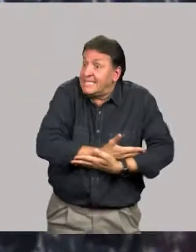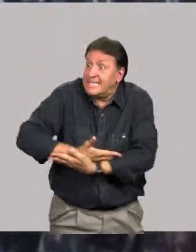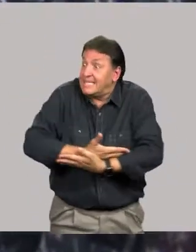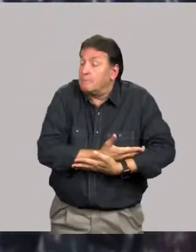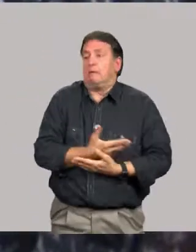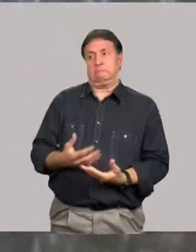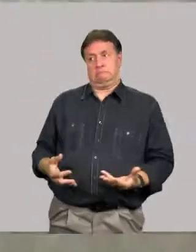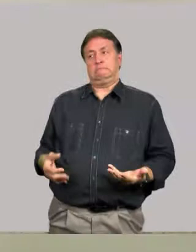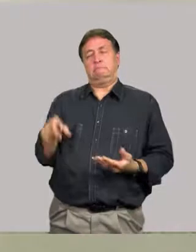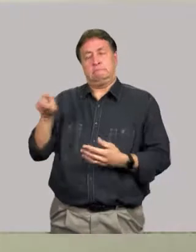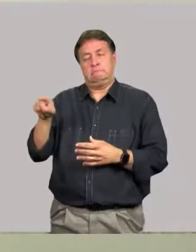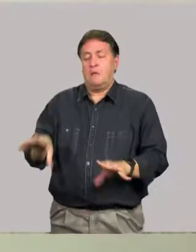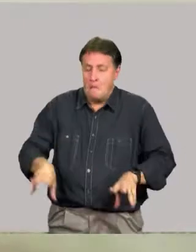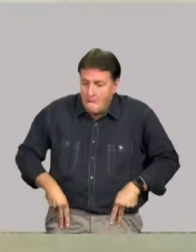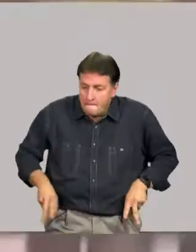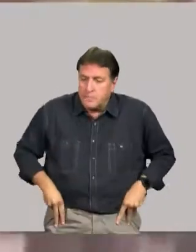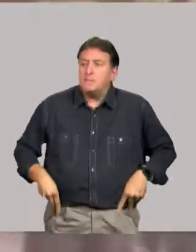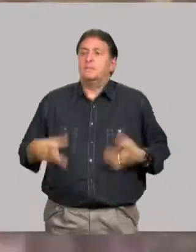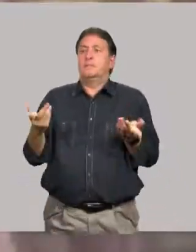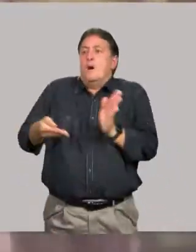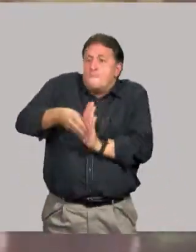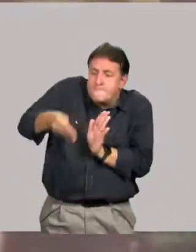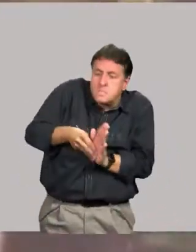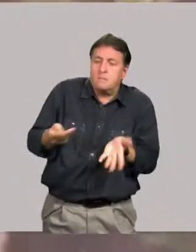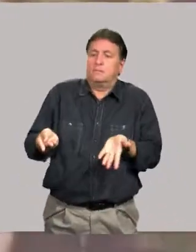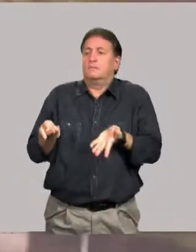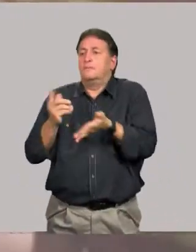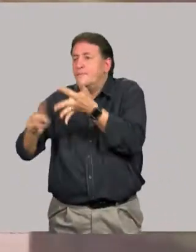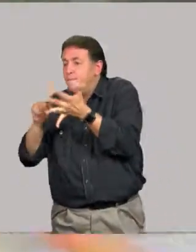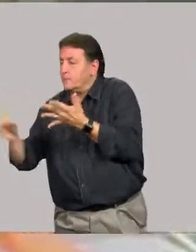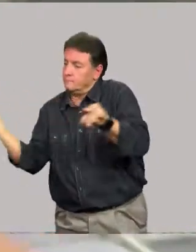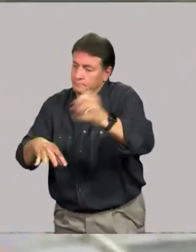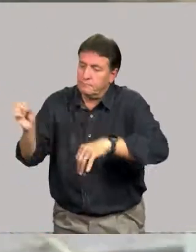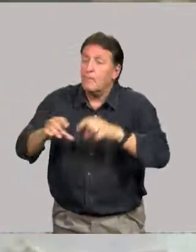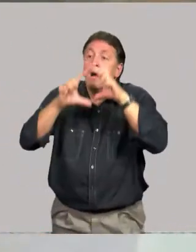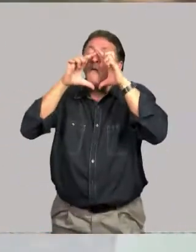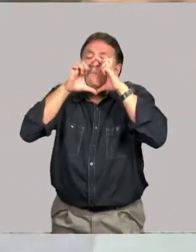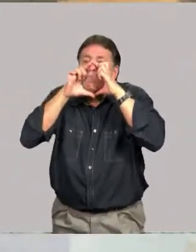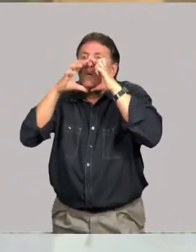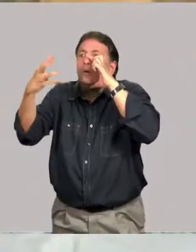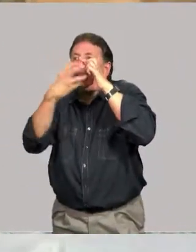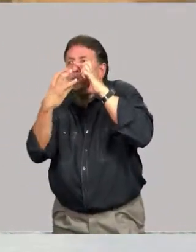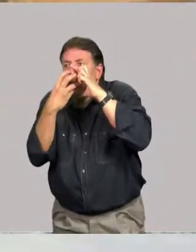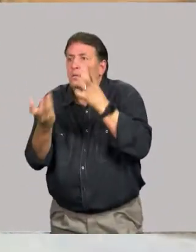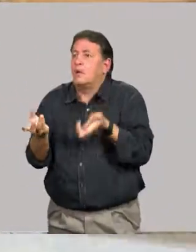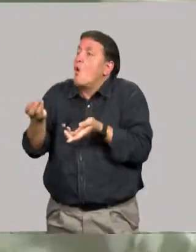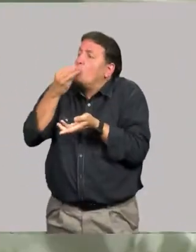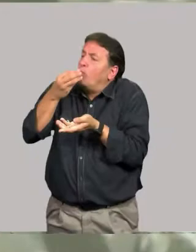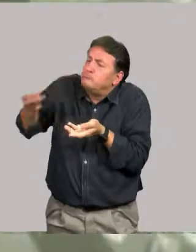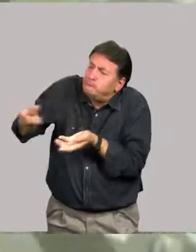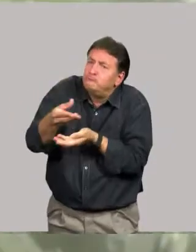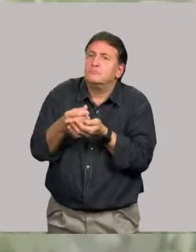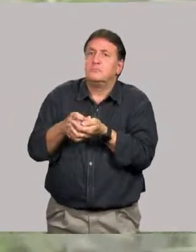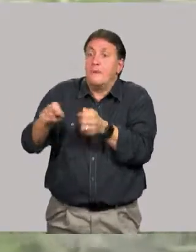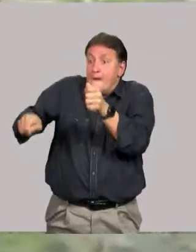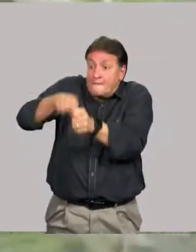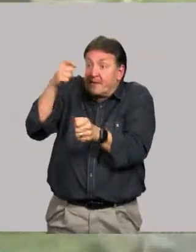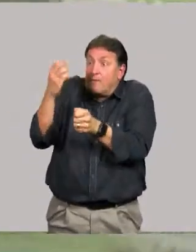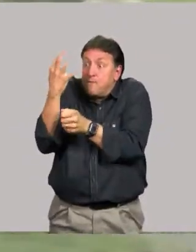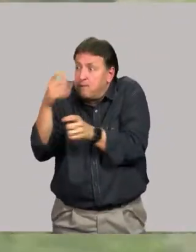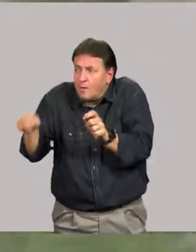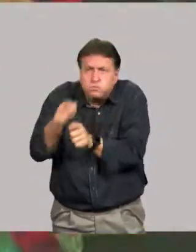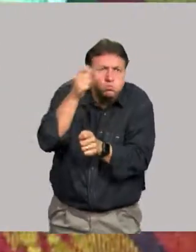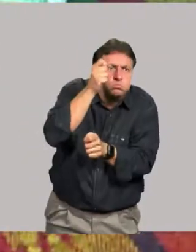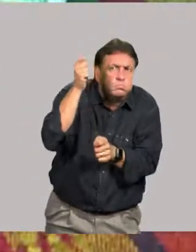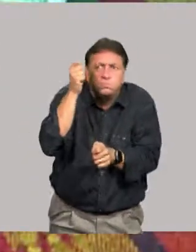during a disaster. Emergency responders are trained to listen for a whistle, and the sound travels further than